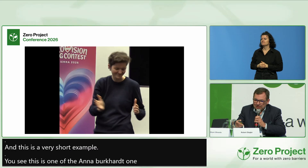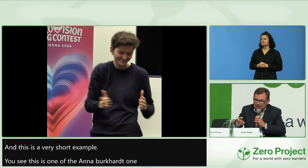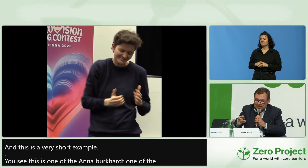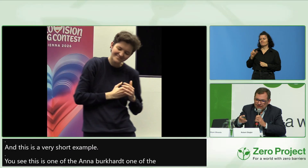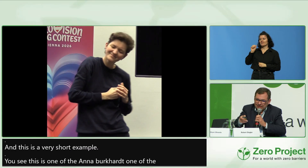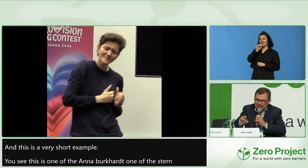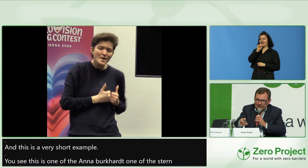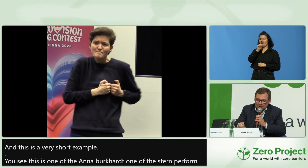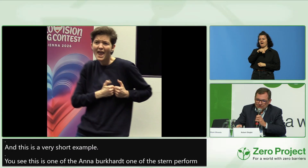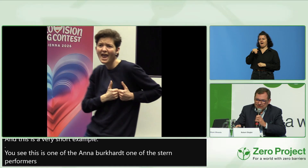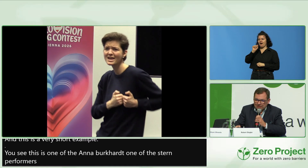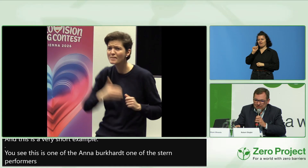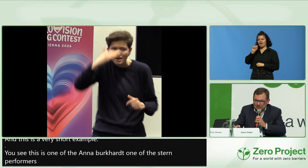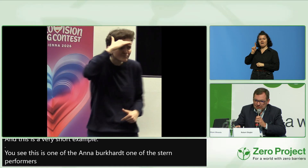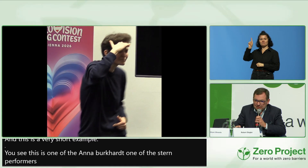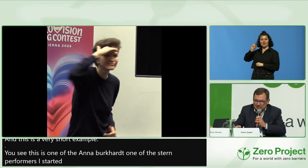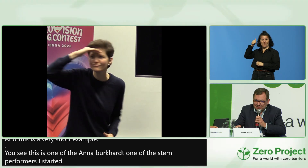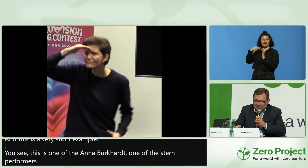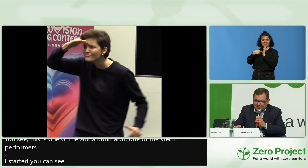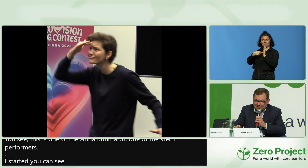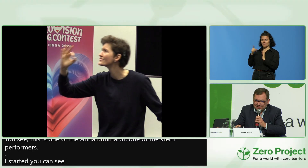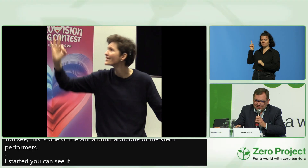performers. I started, you can see it.